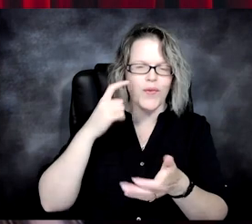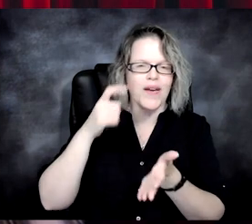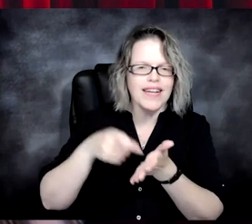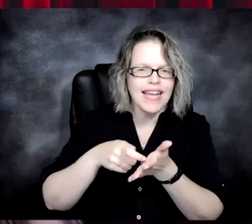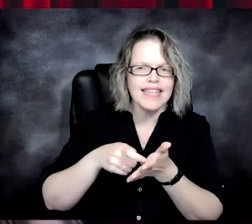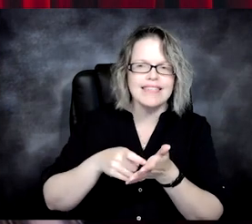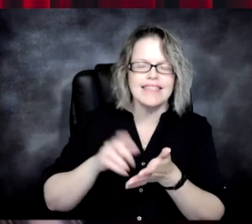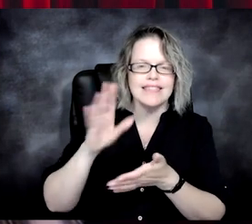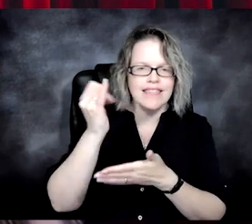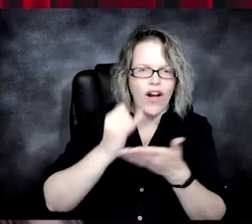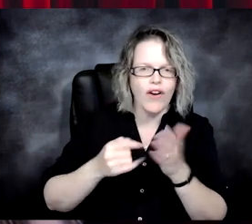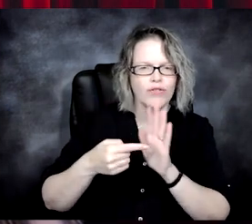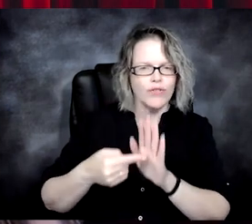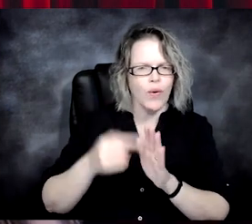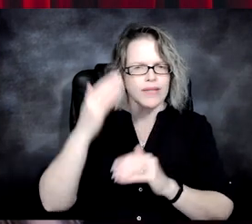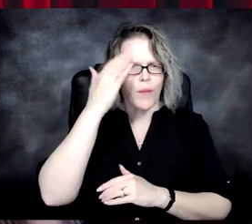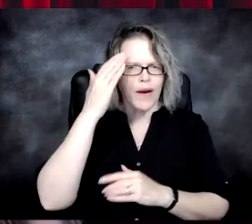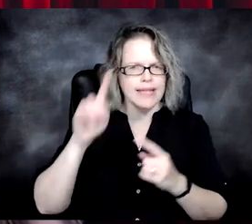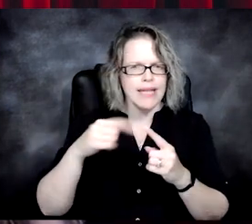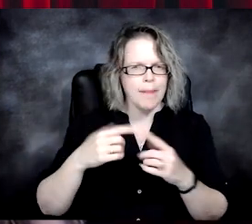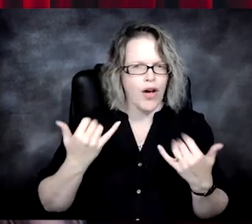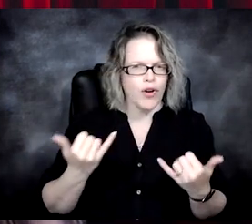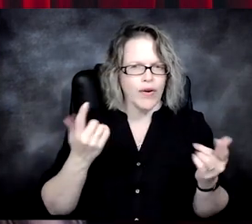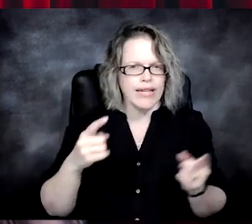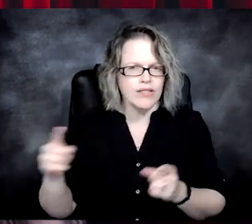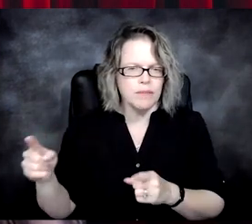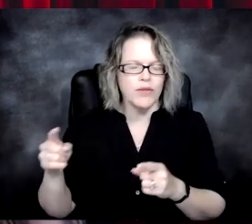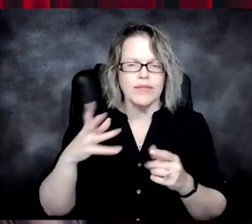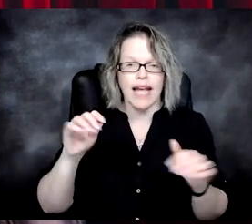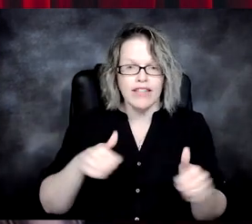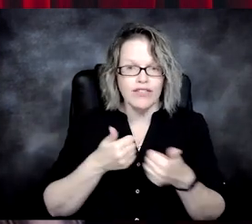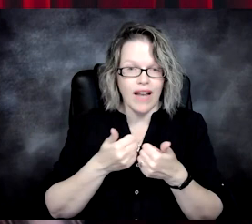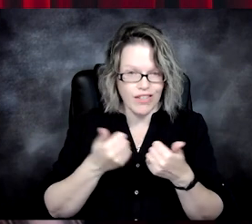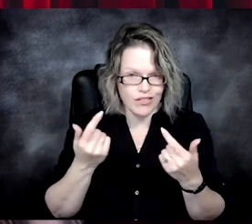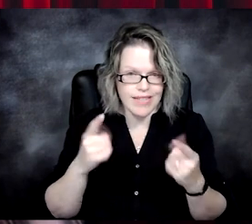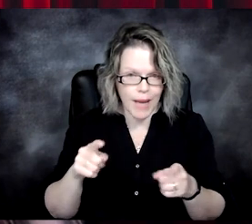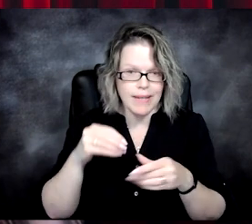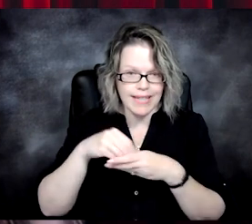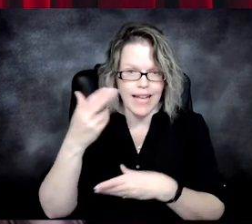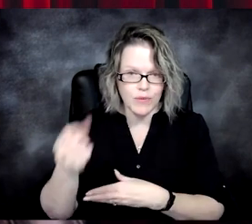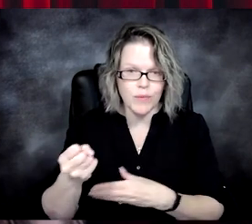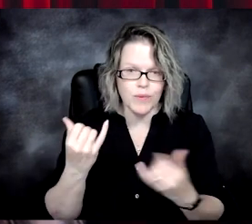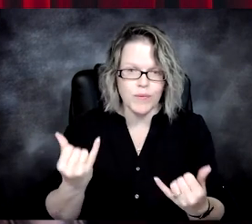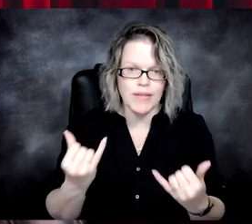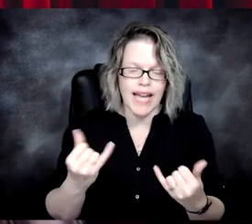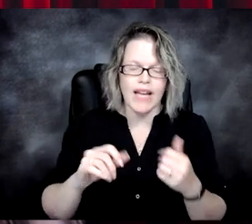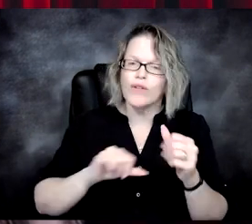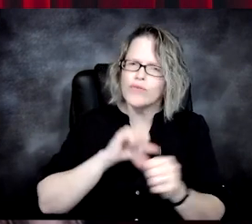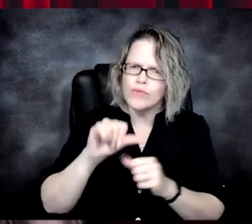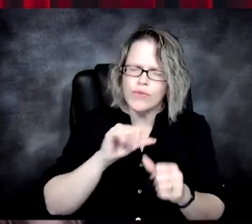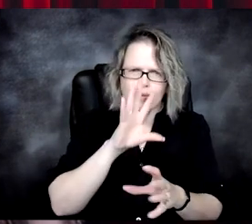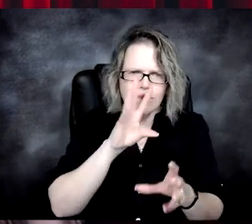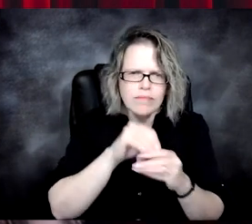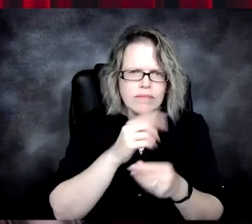that strives to create awareness about current issues and challenges facing high school students today. Socially engaged